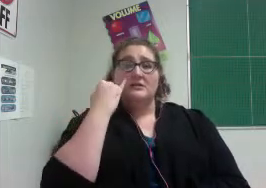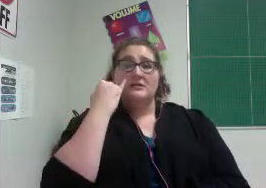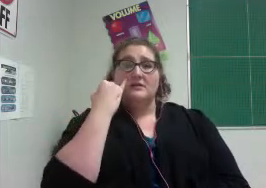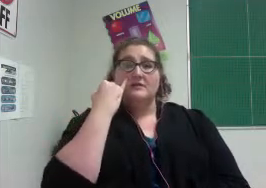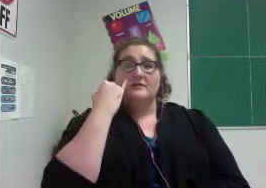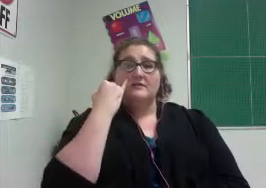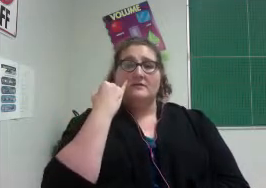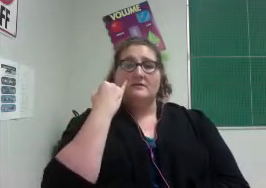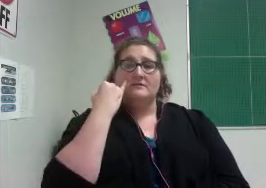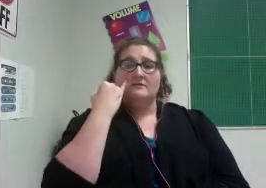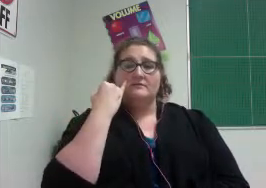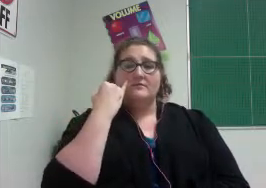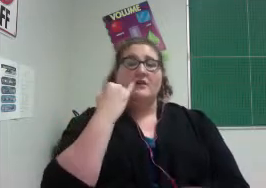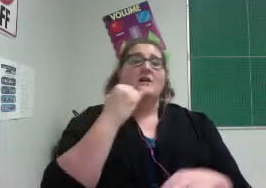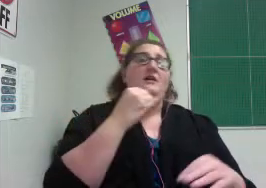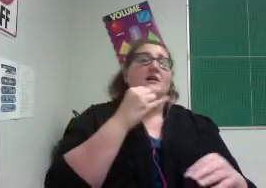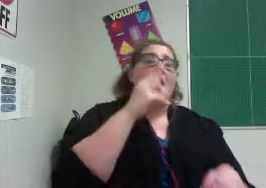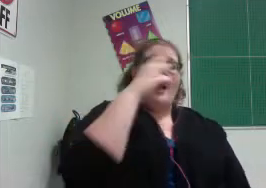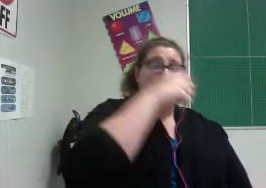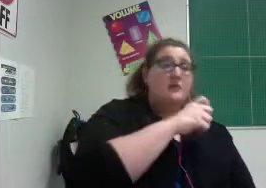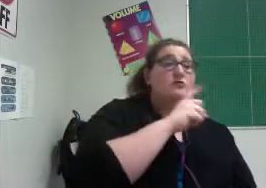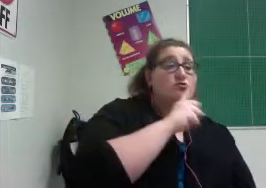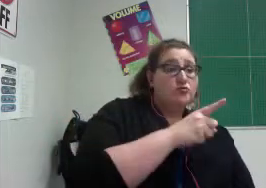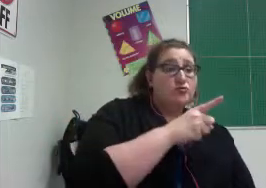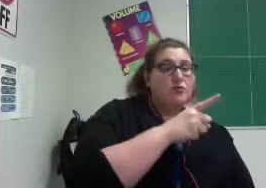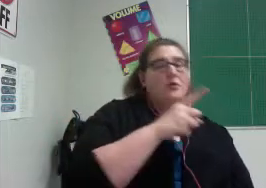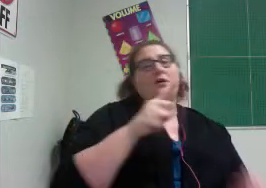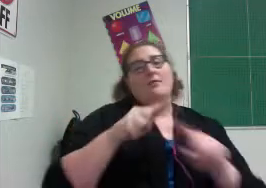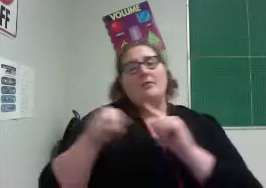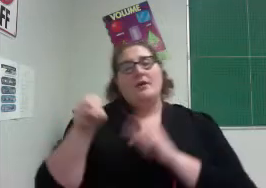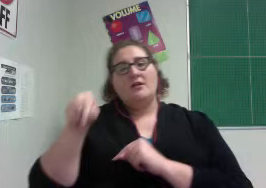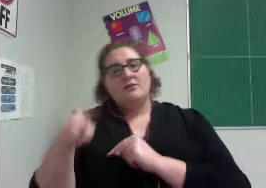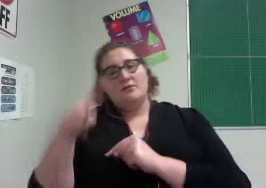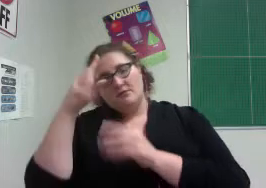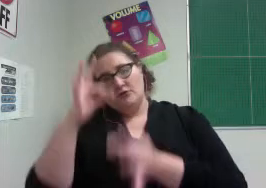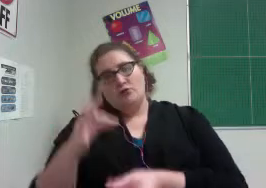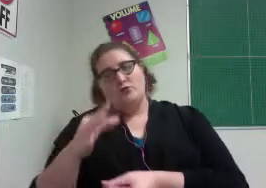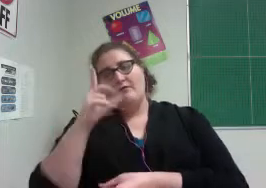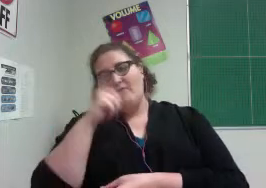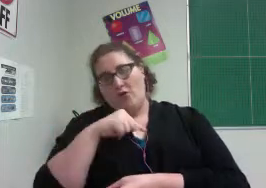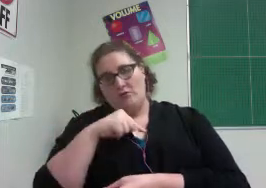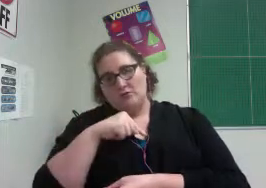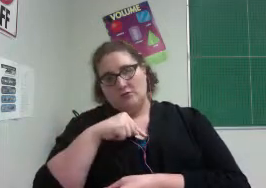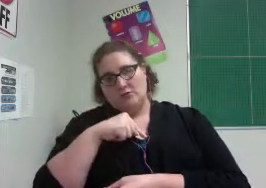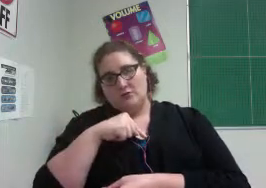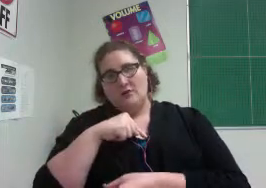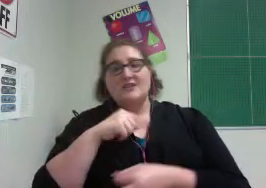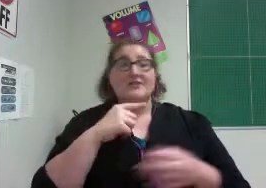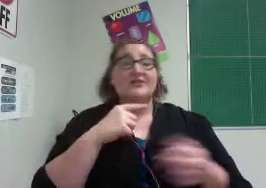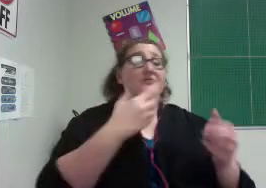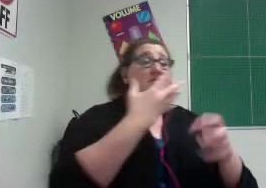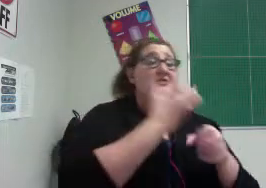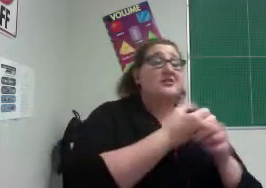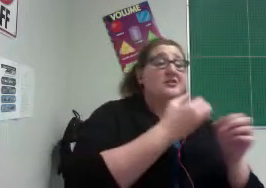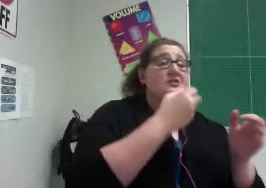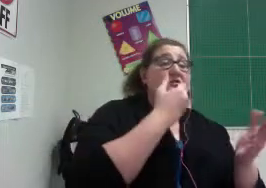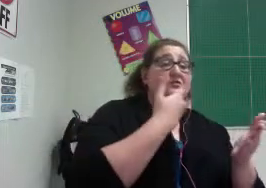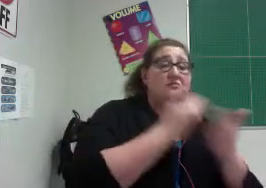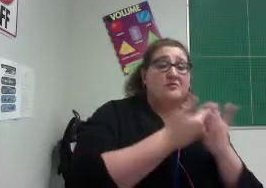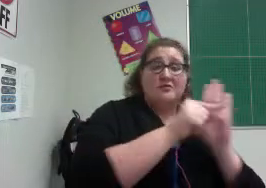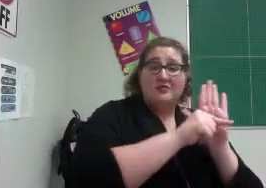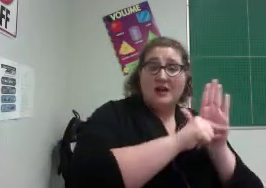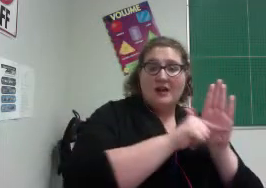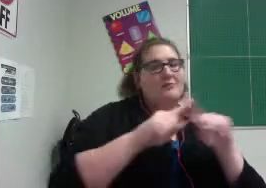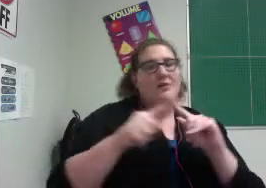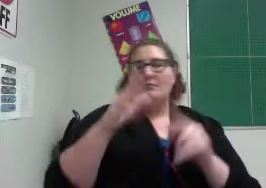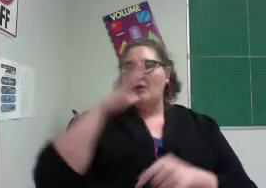if the hypothesis is true, but the conclusion was false. So that would be like saying you got good